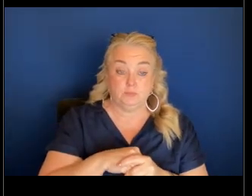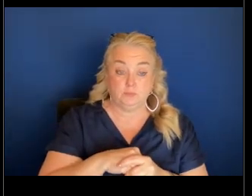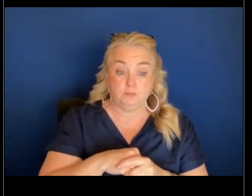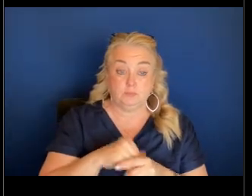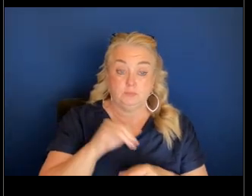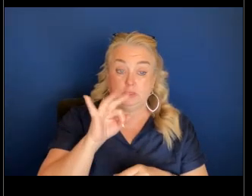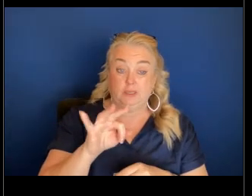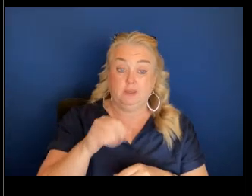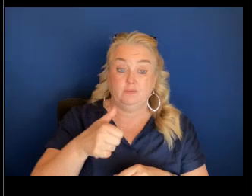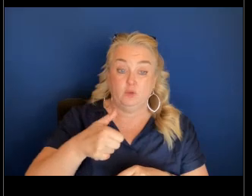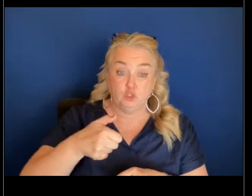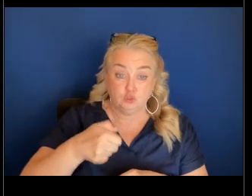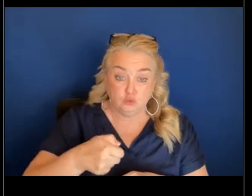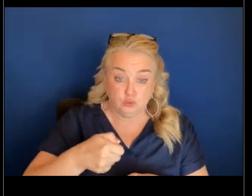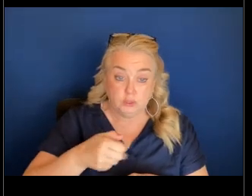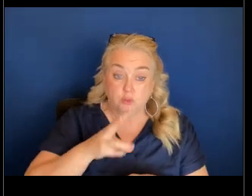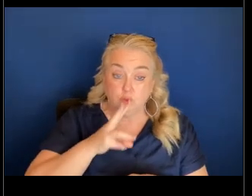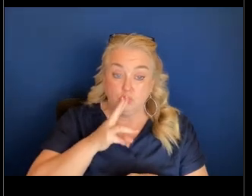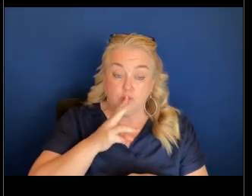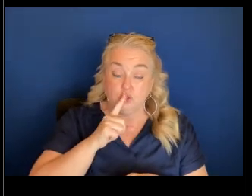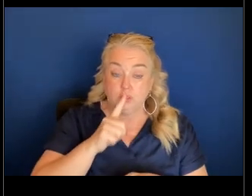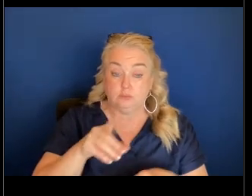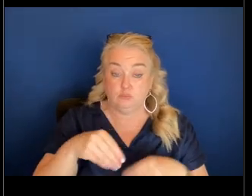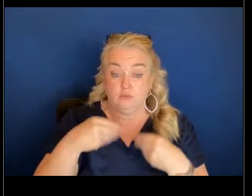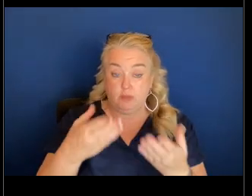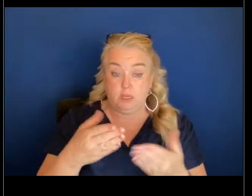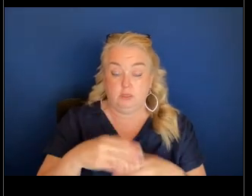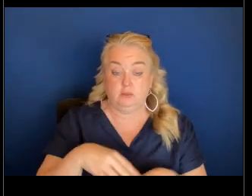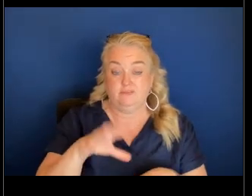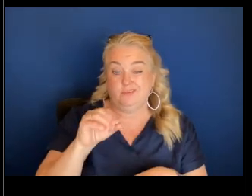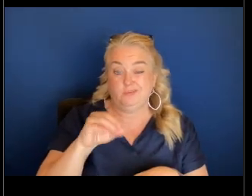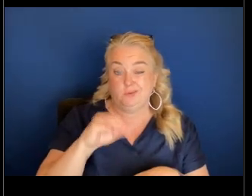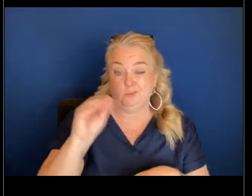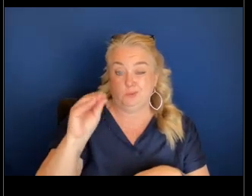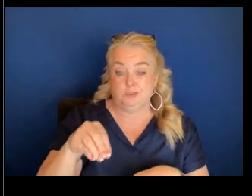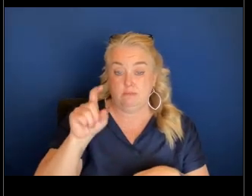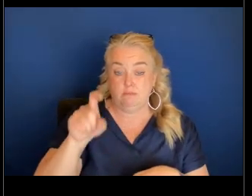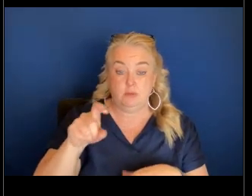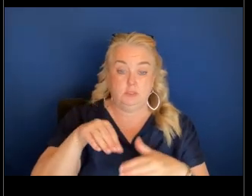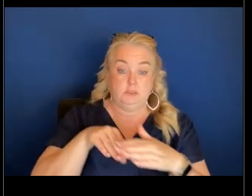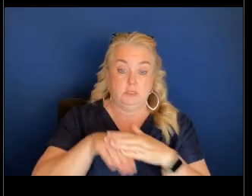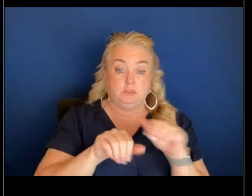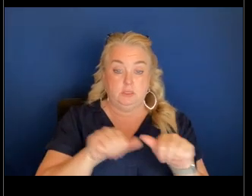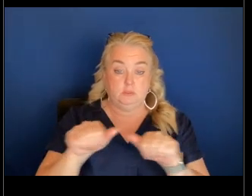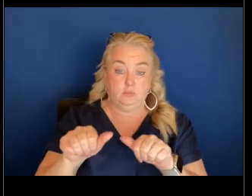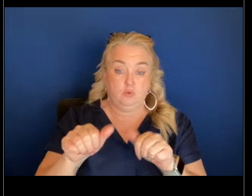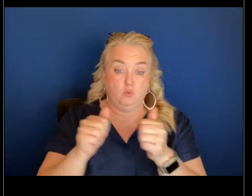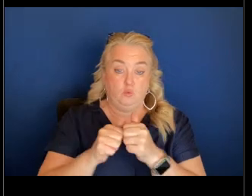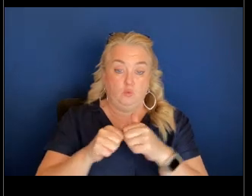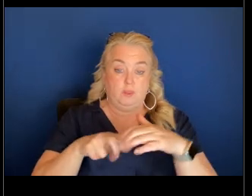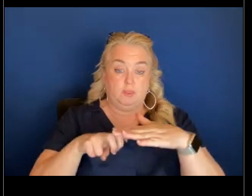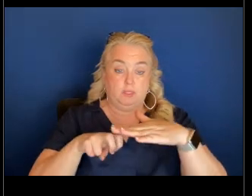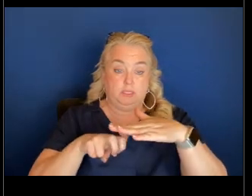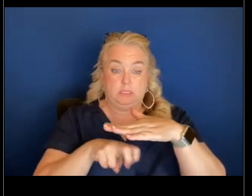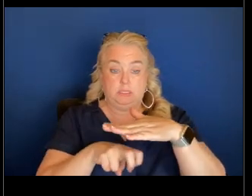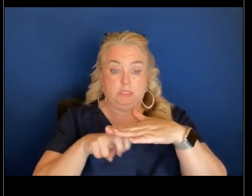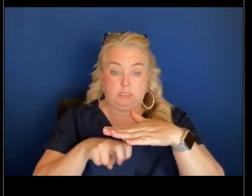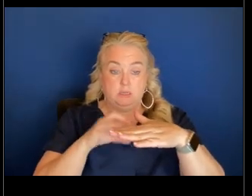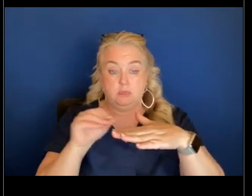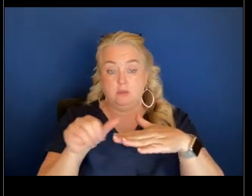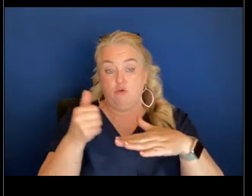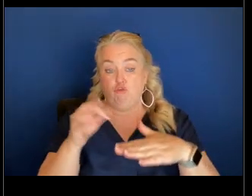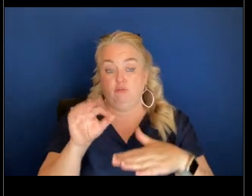If drinking fountains are provided, at least 50% must be accessible with knee